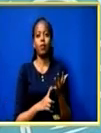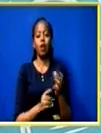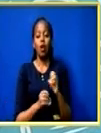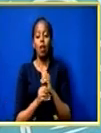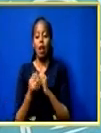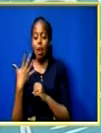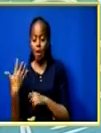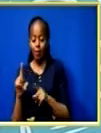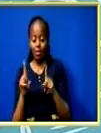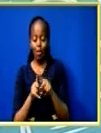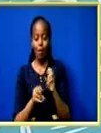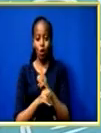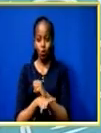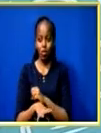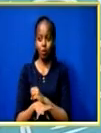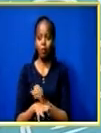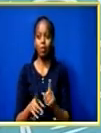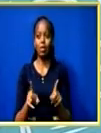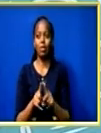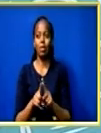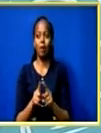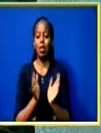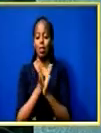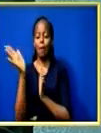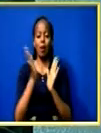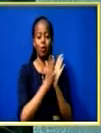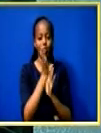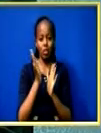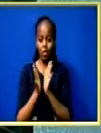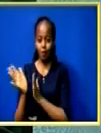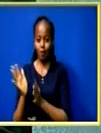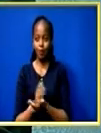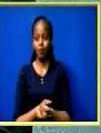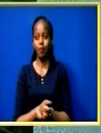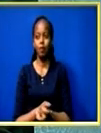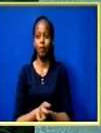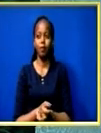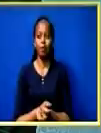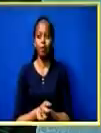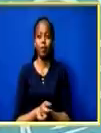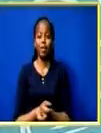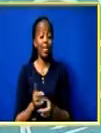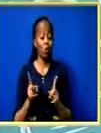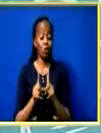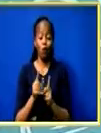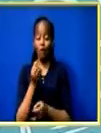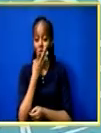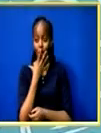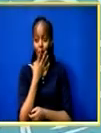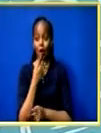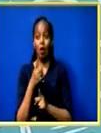roots leaves and the leaves. The root and the branches. Even the branches. True. Even actually. the flower. Yeah,